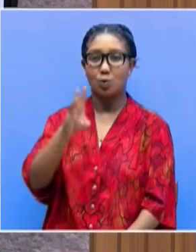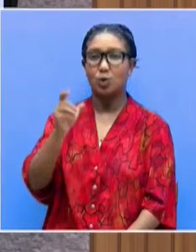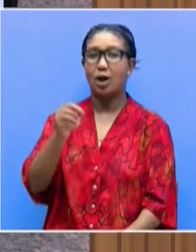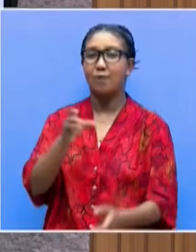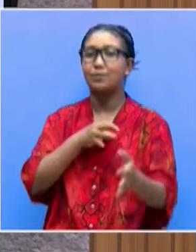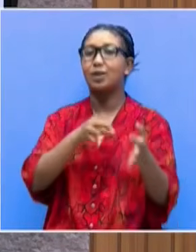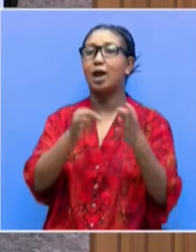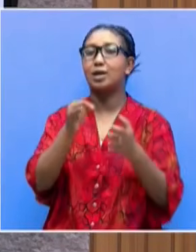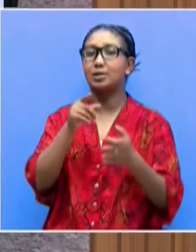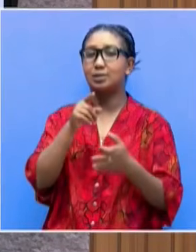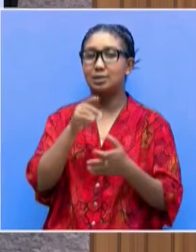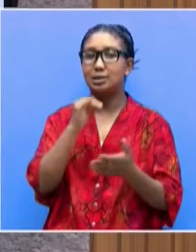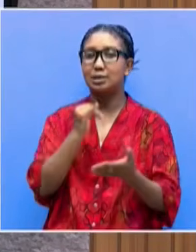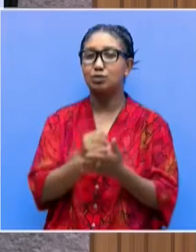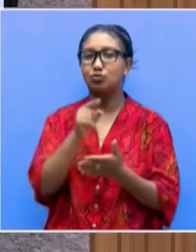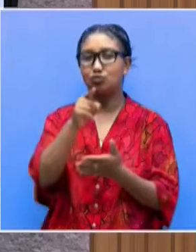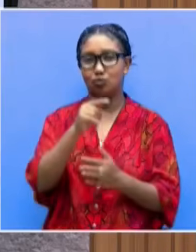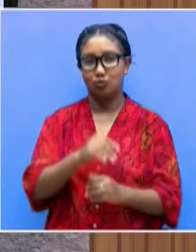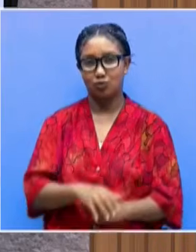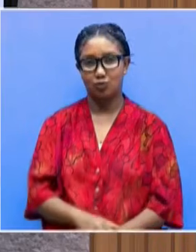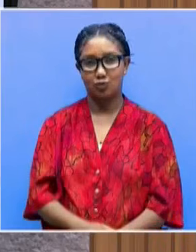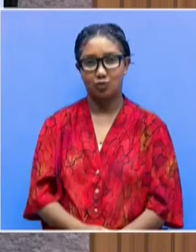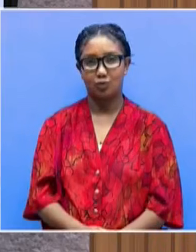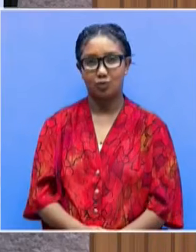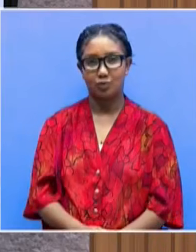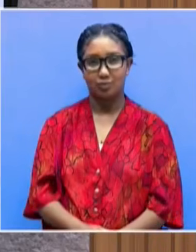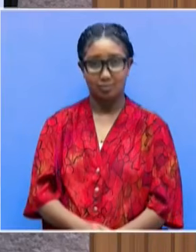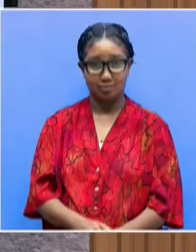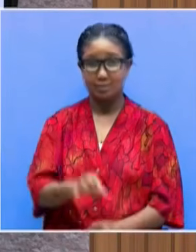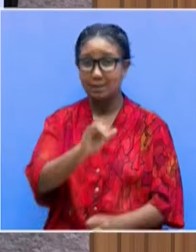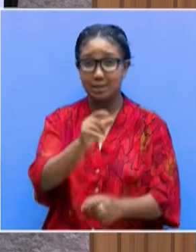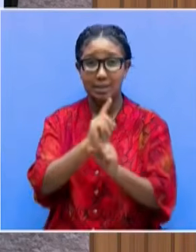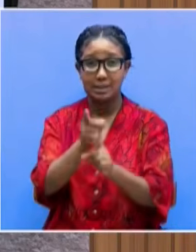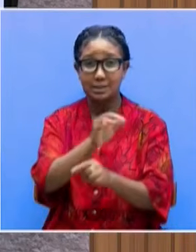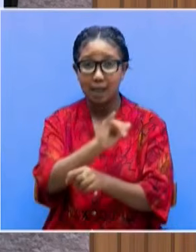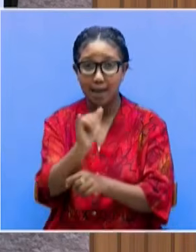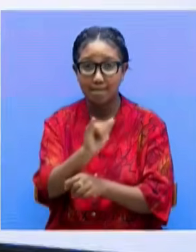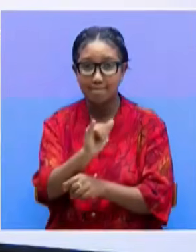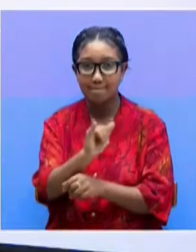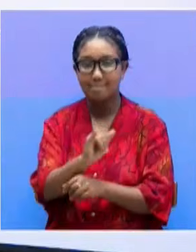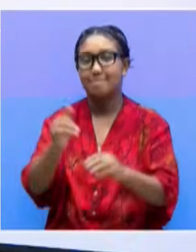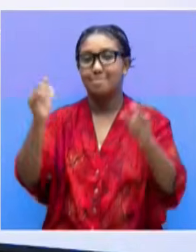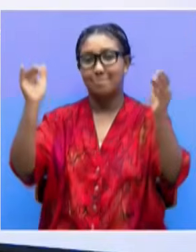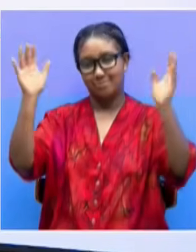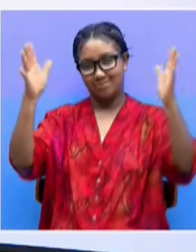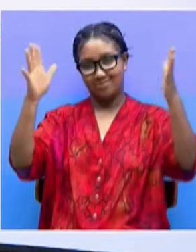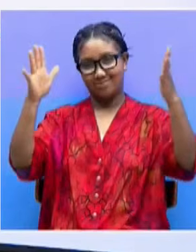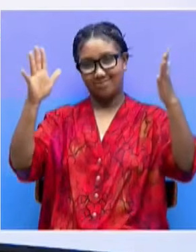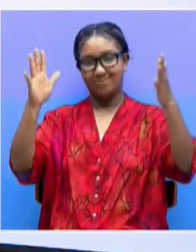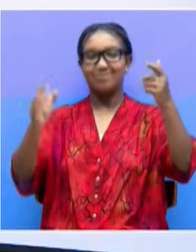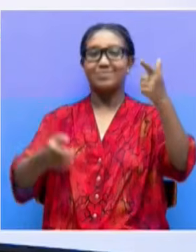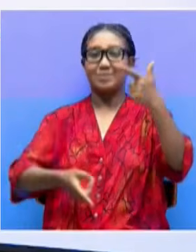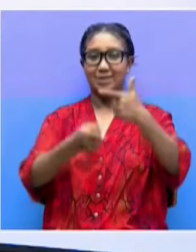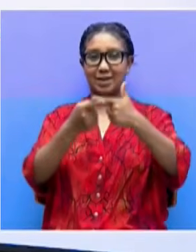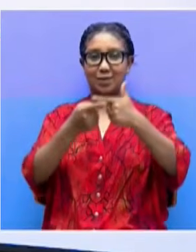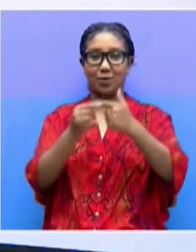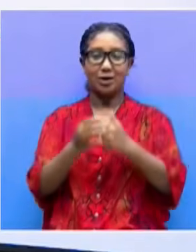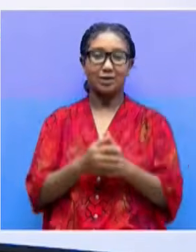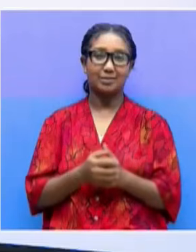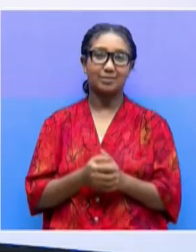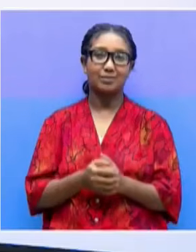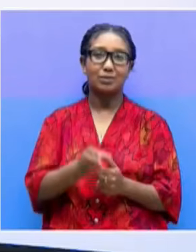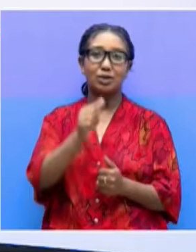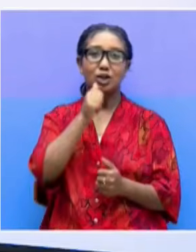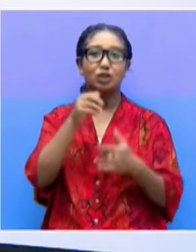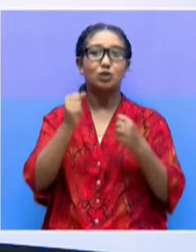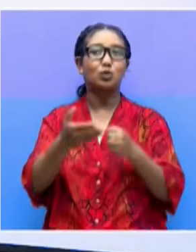have narrated it to you. Did you say like that? Good. Let us see the second one.